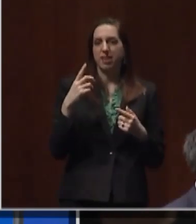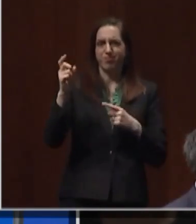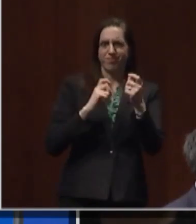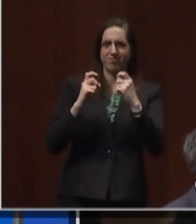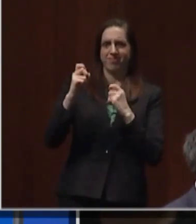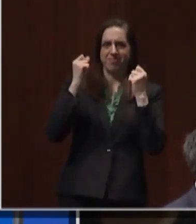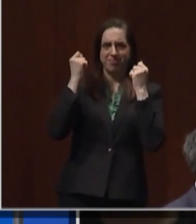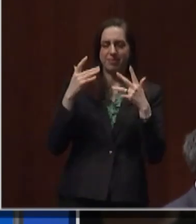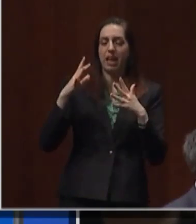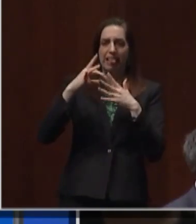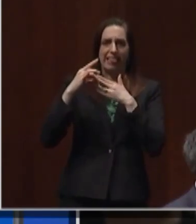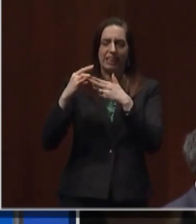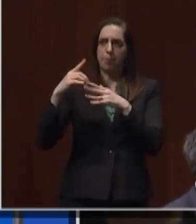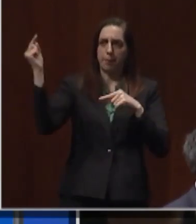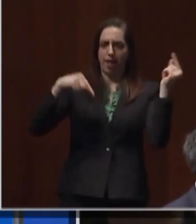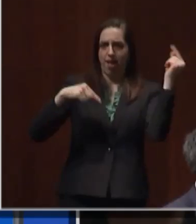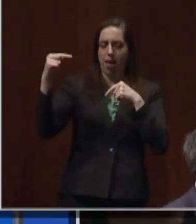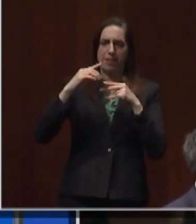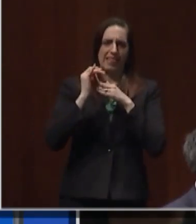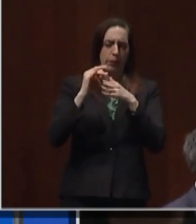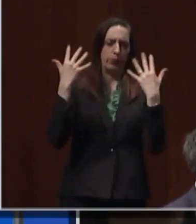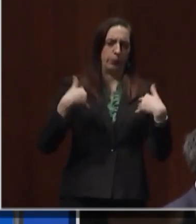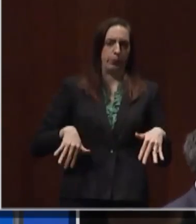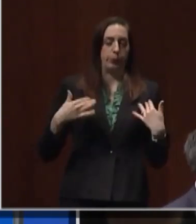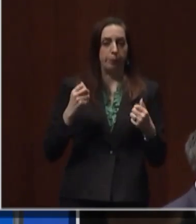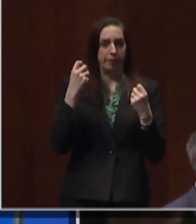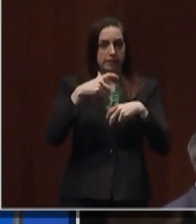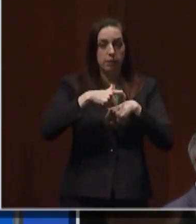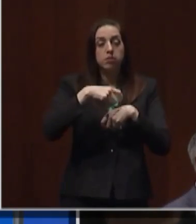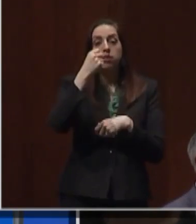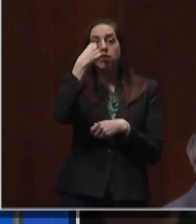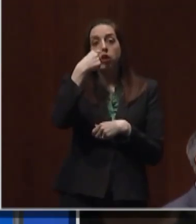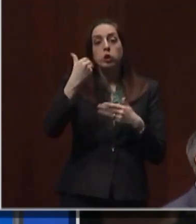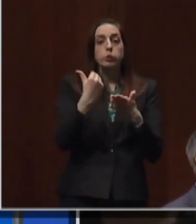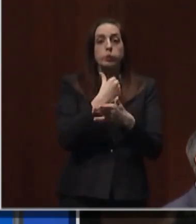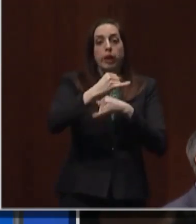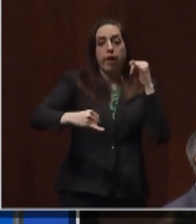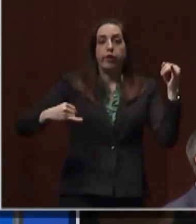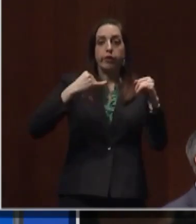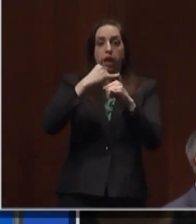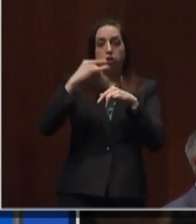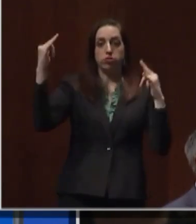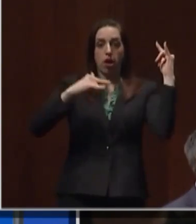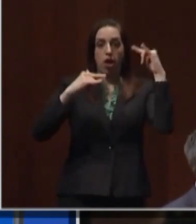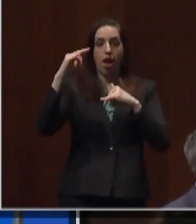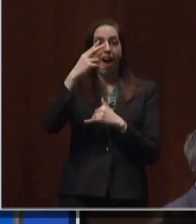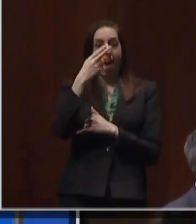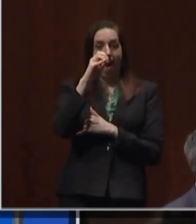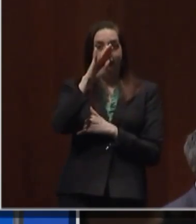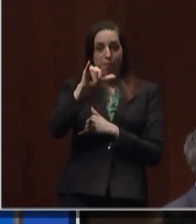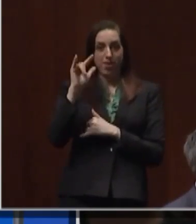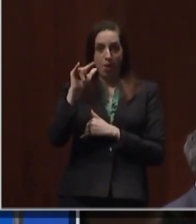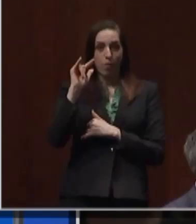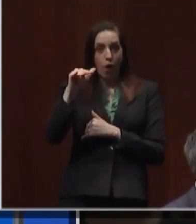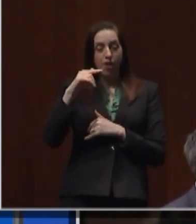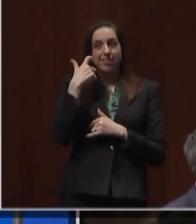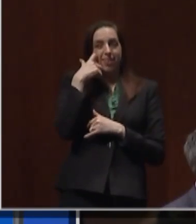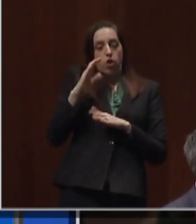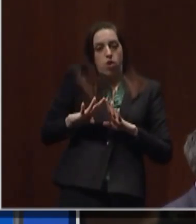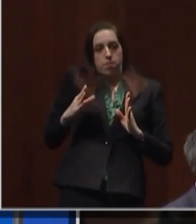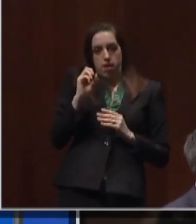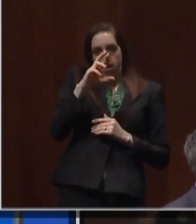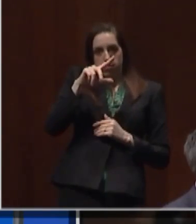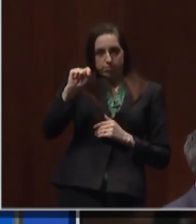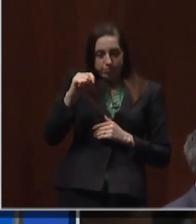of visionary leadership on many fronts. One is the new international terminal at Hobby Airport, which opened in October,